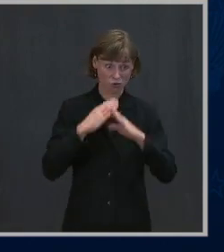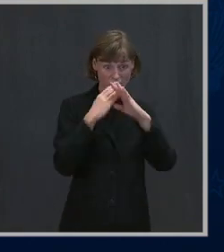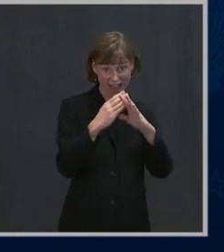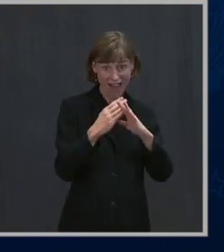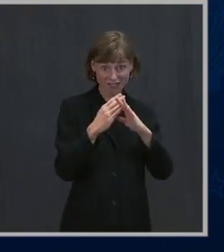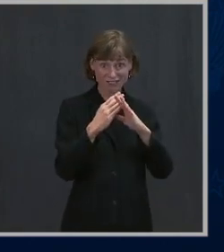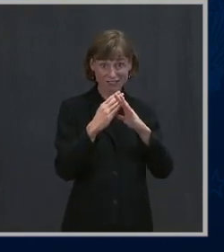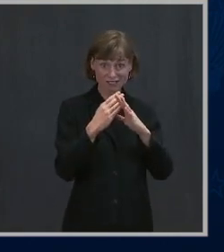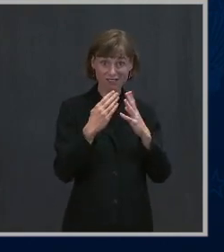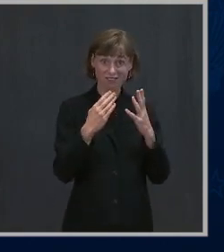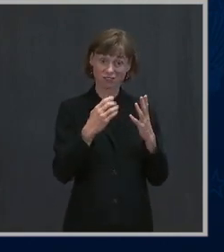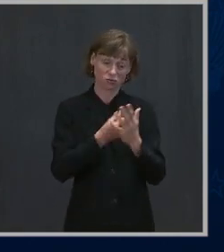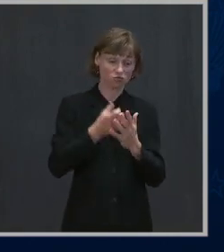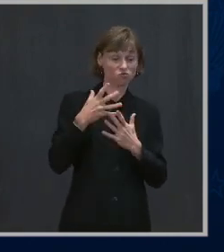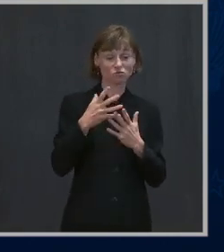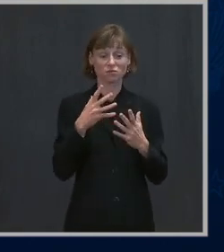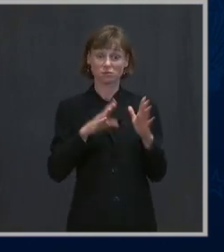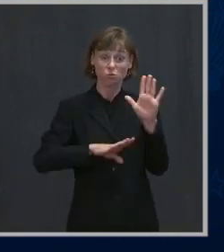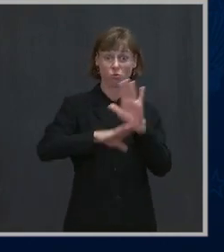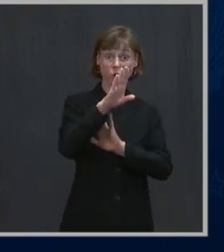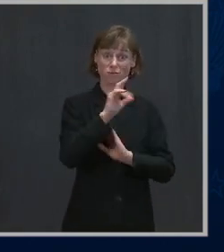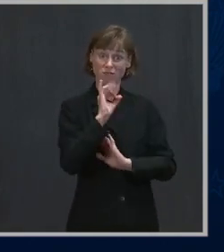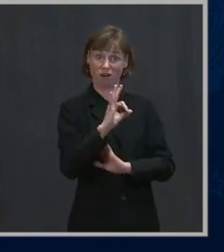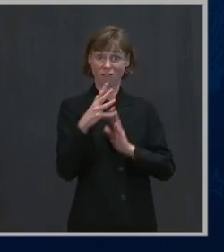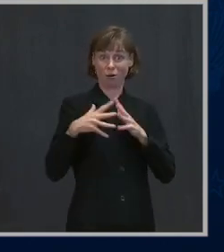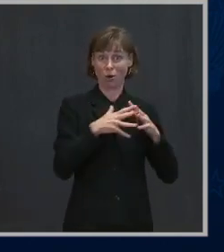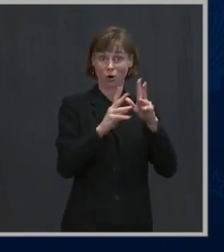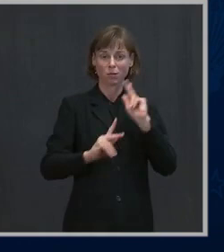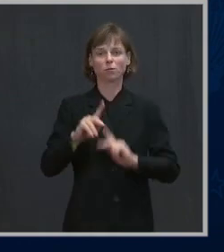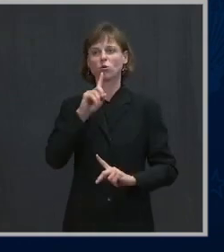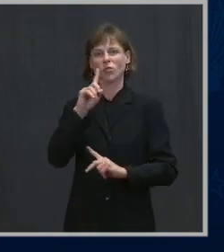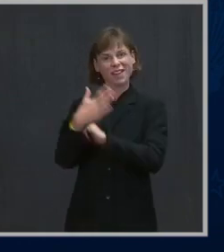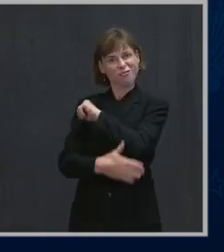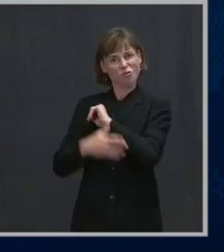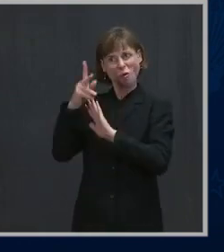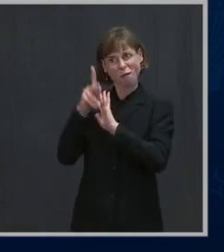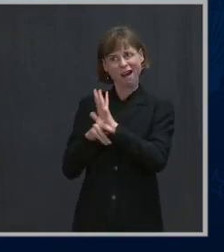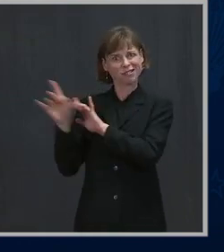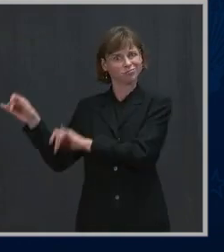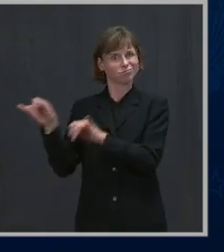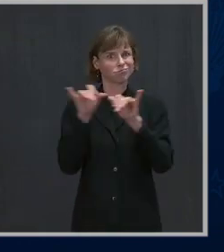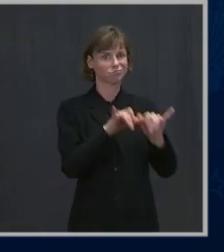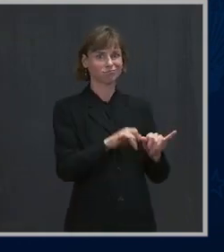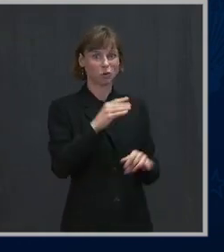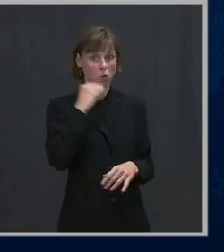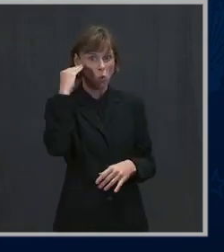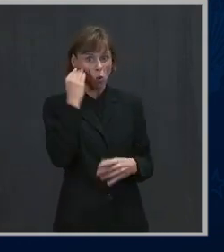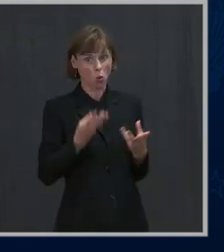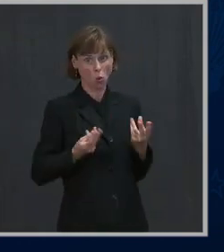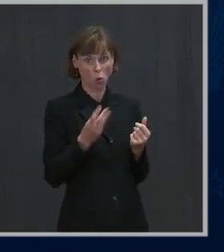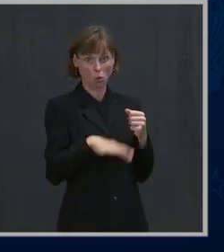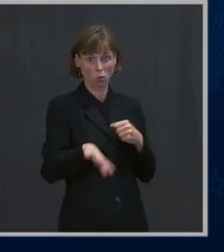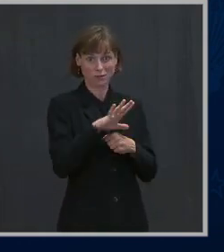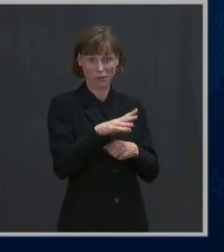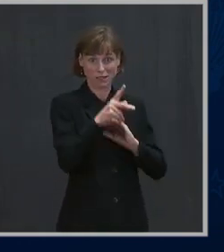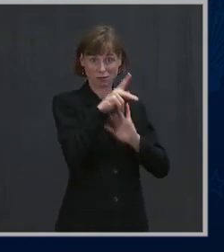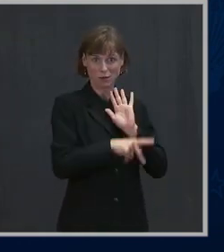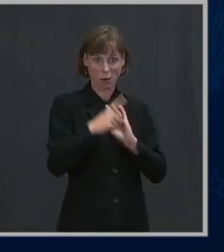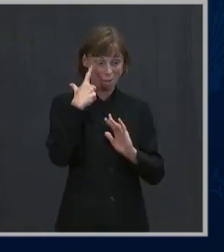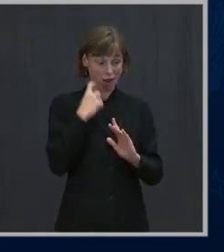american people foreign policy is domestic policy and because our strength at home determines our strength in the